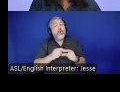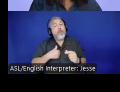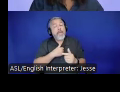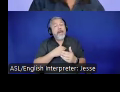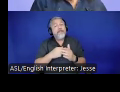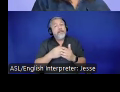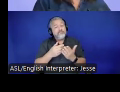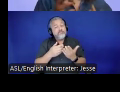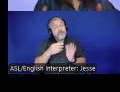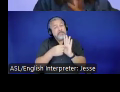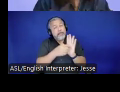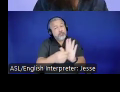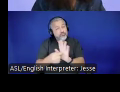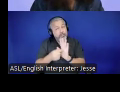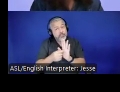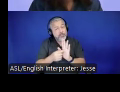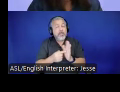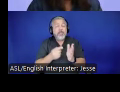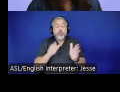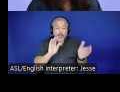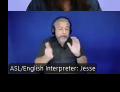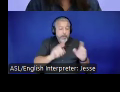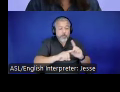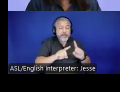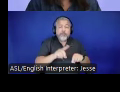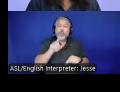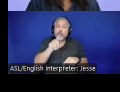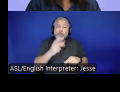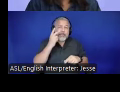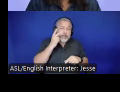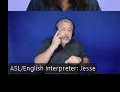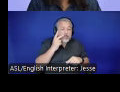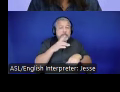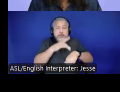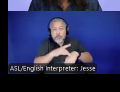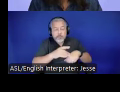do to maybe compare different devices before you decide on what you want.